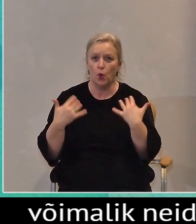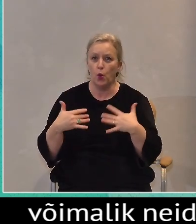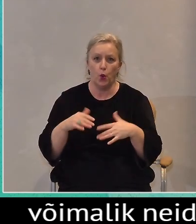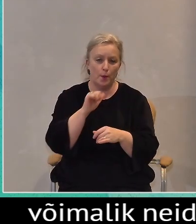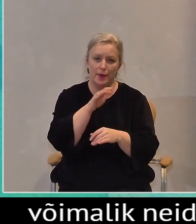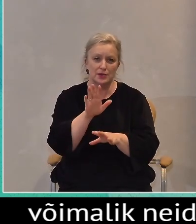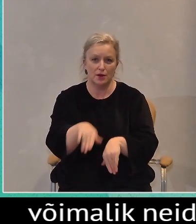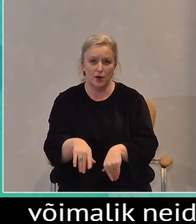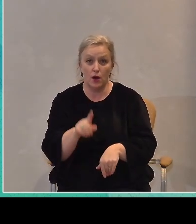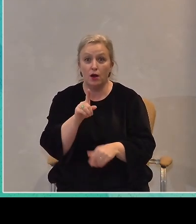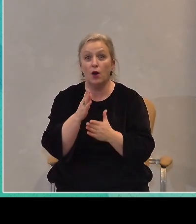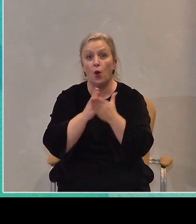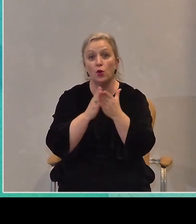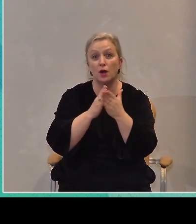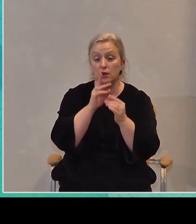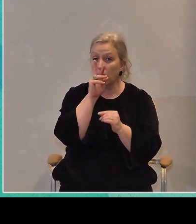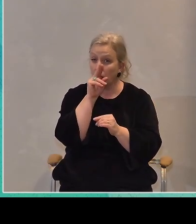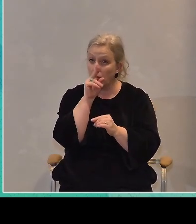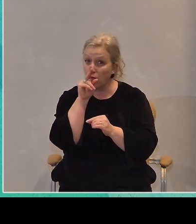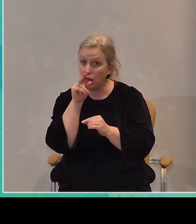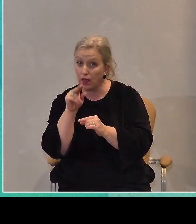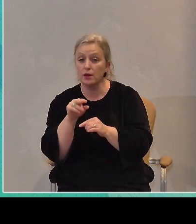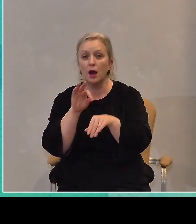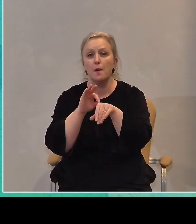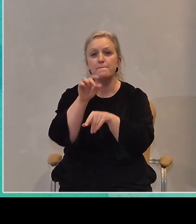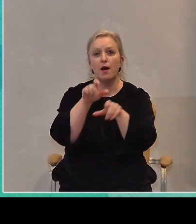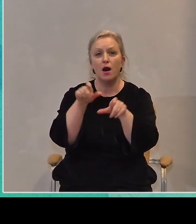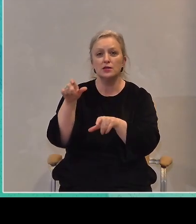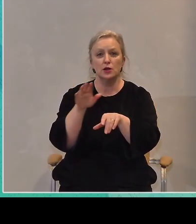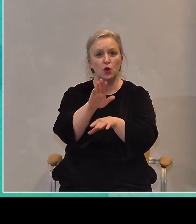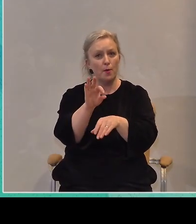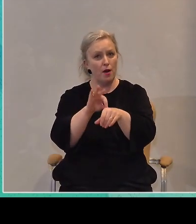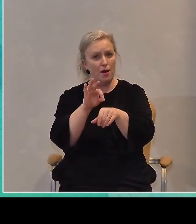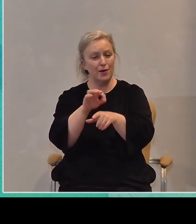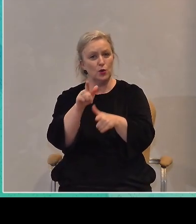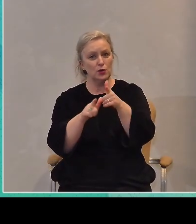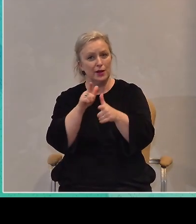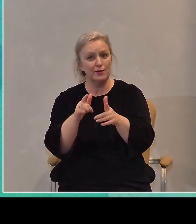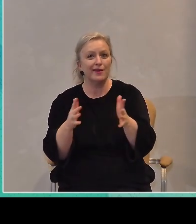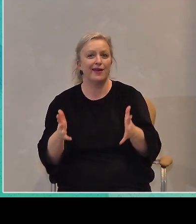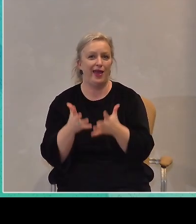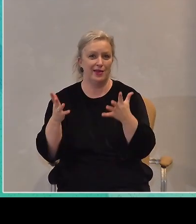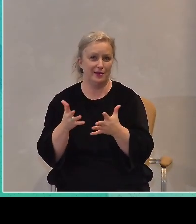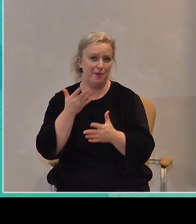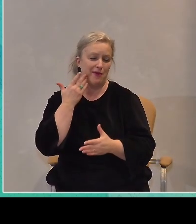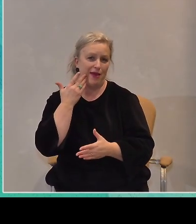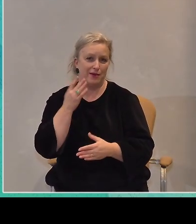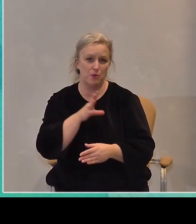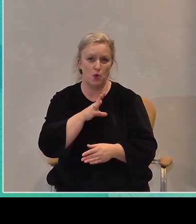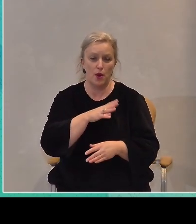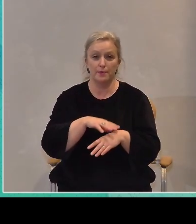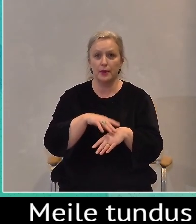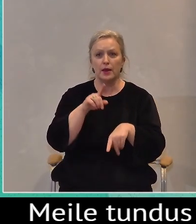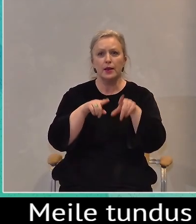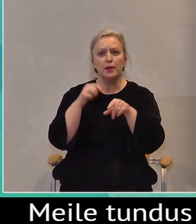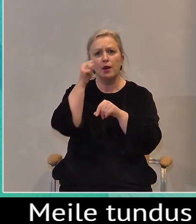The number of patients in our study was not large. We couldn't draw conclusive